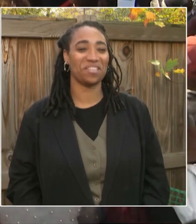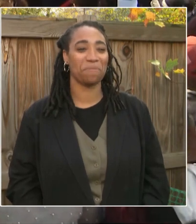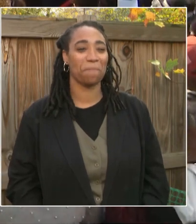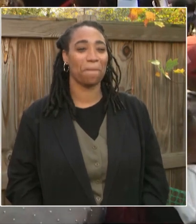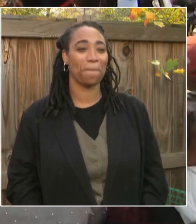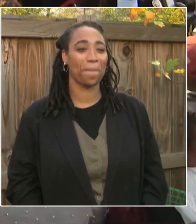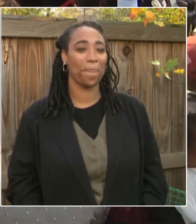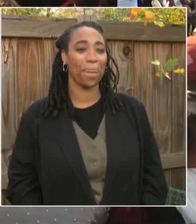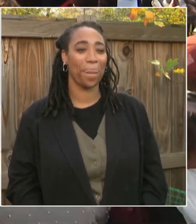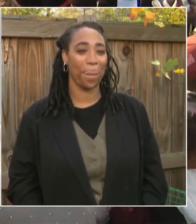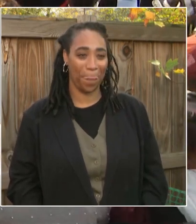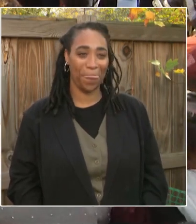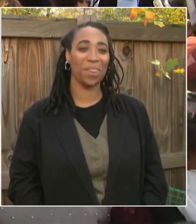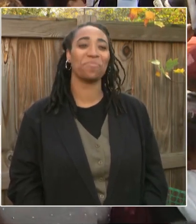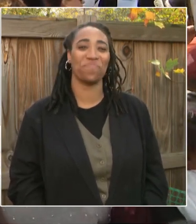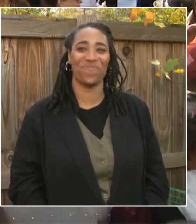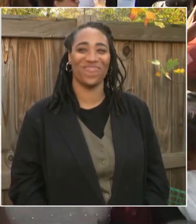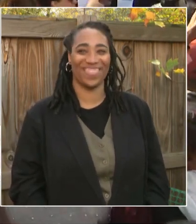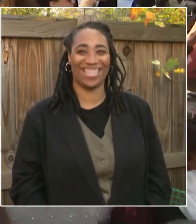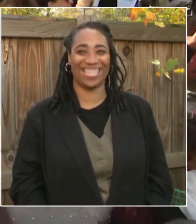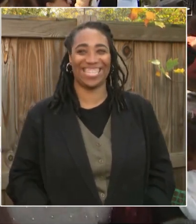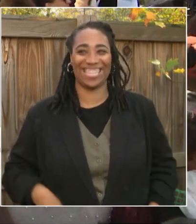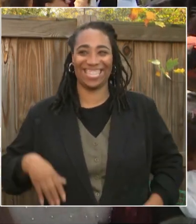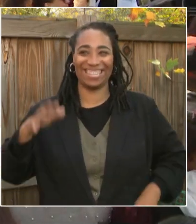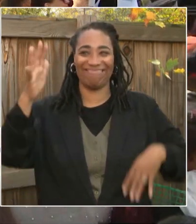up for the folks in the balcony. We got the party